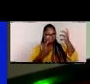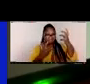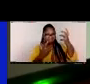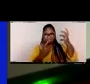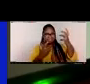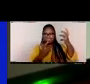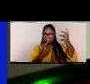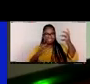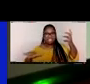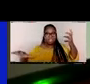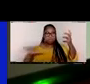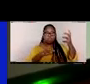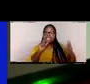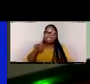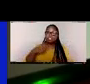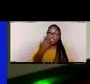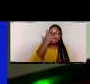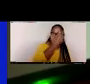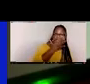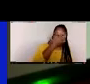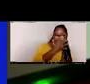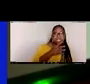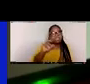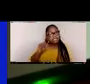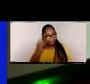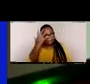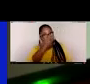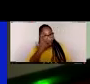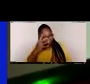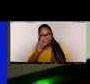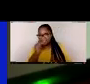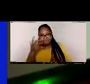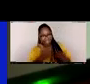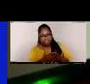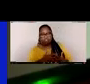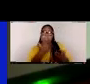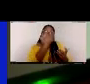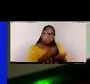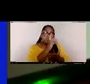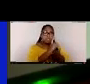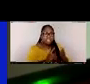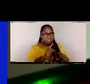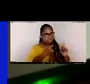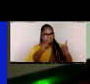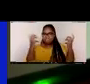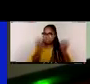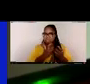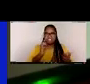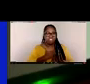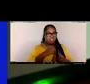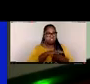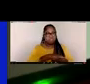just aesthetically, although definitely aesthetically, although it's a lovely design, it's totally out of keeping with our neighborhood. And the size of